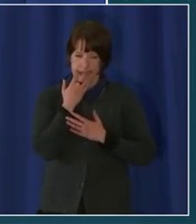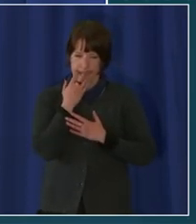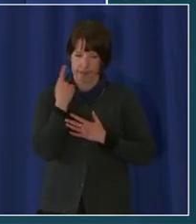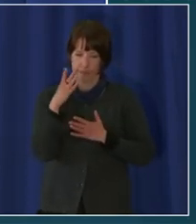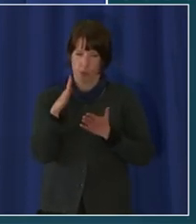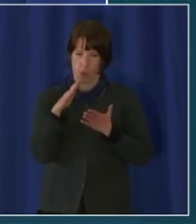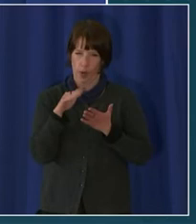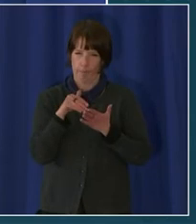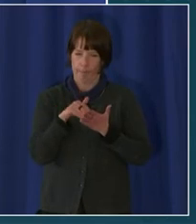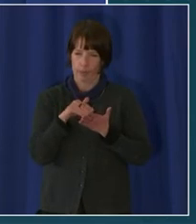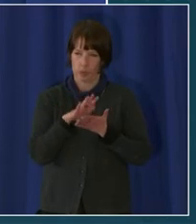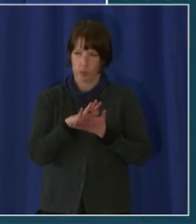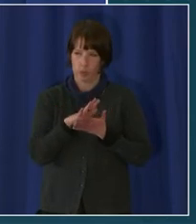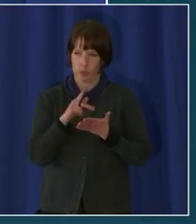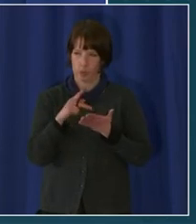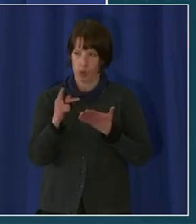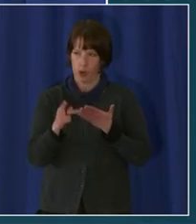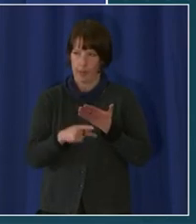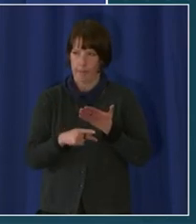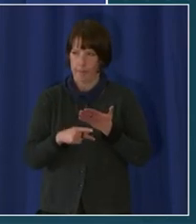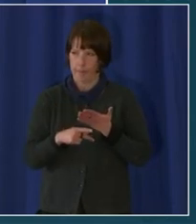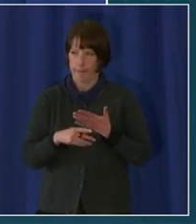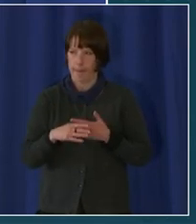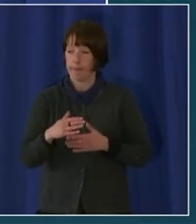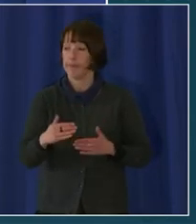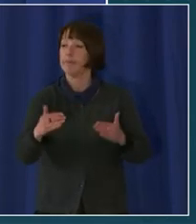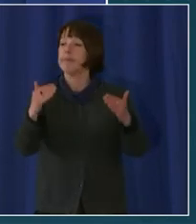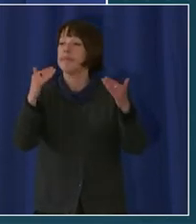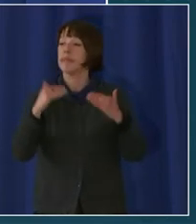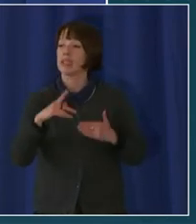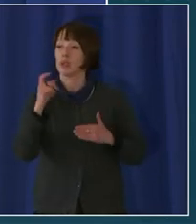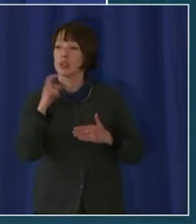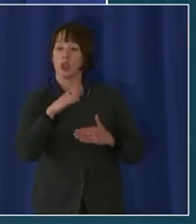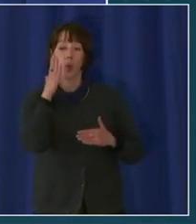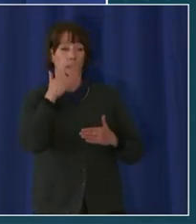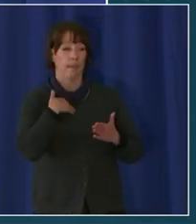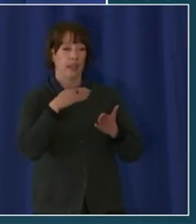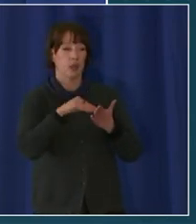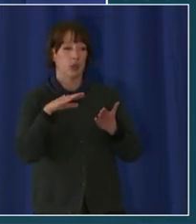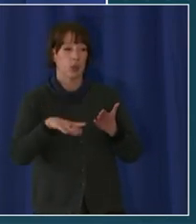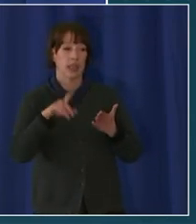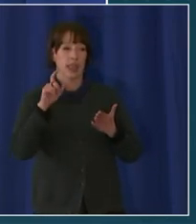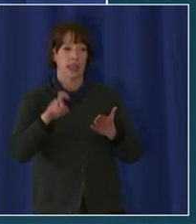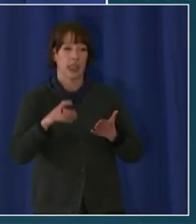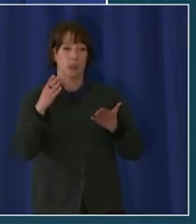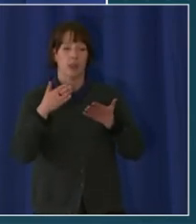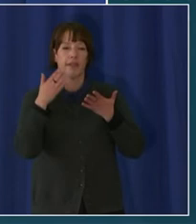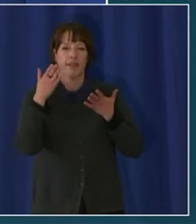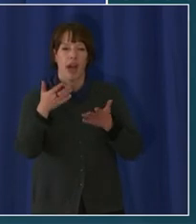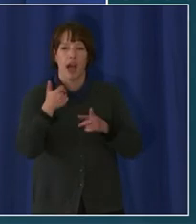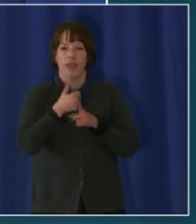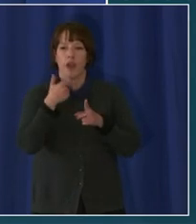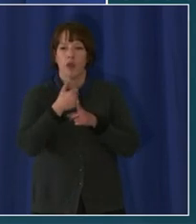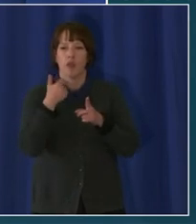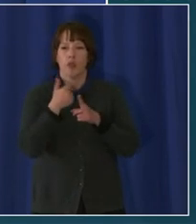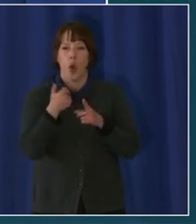for middle school programming. The next question, will my student need to provide their own instruments for band